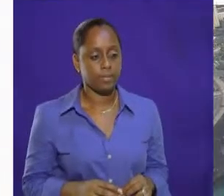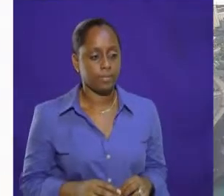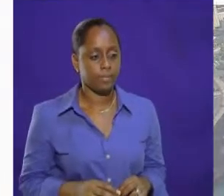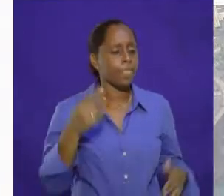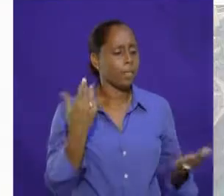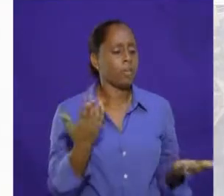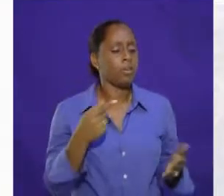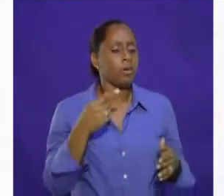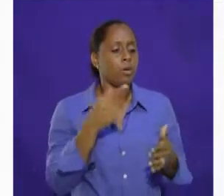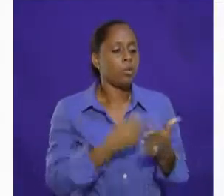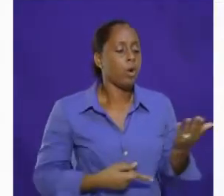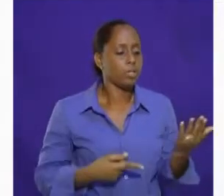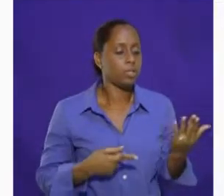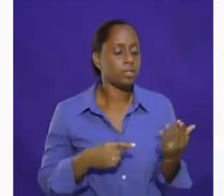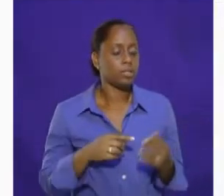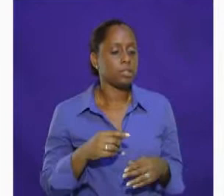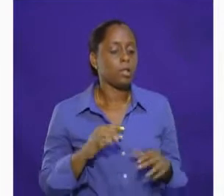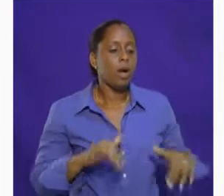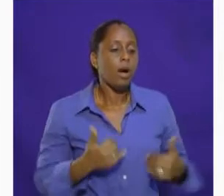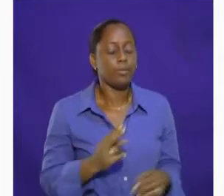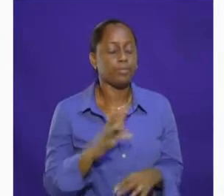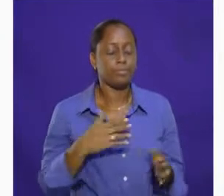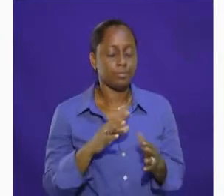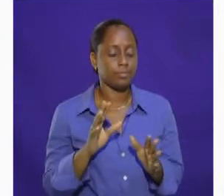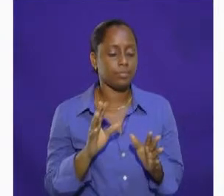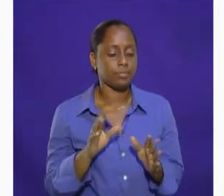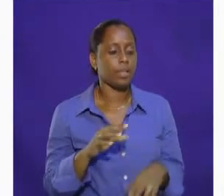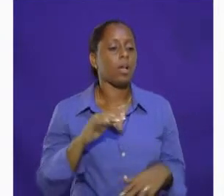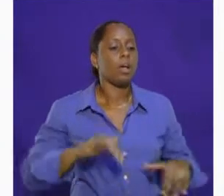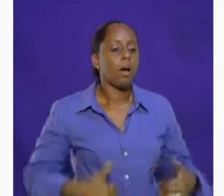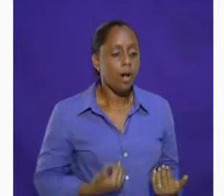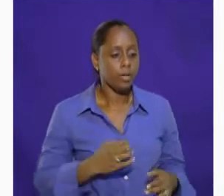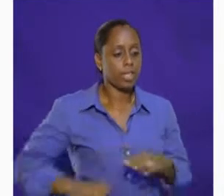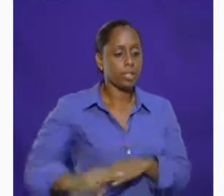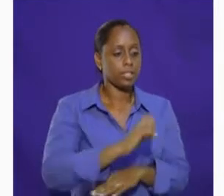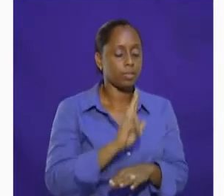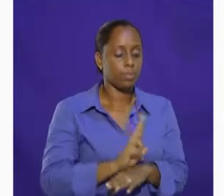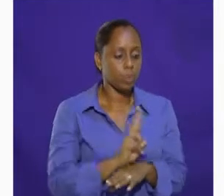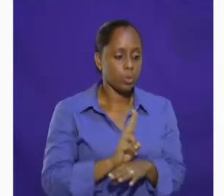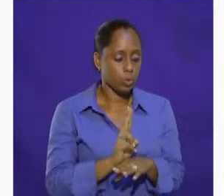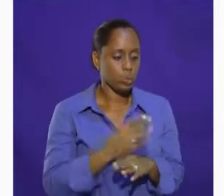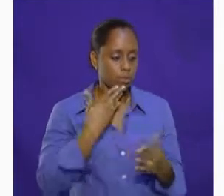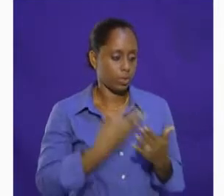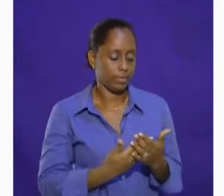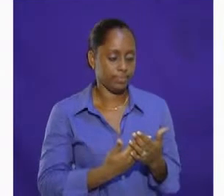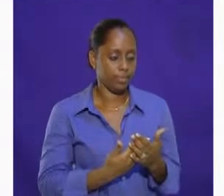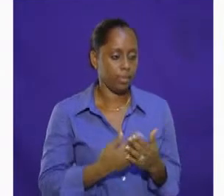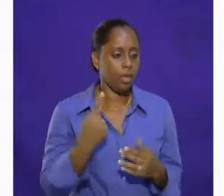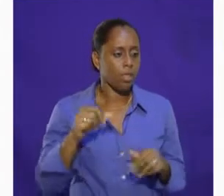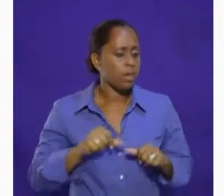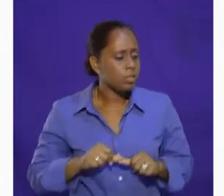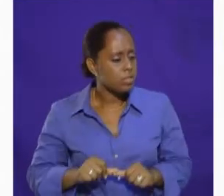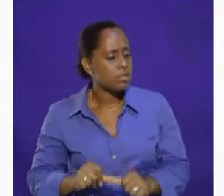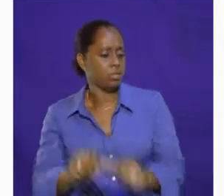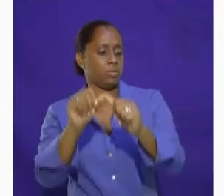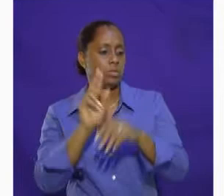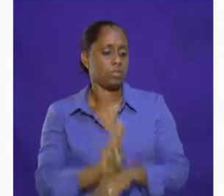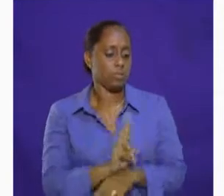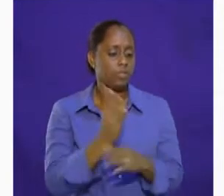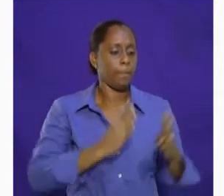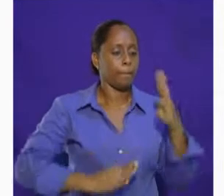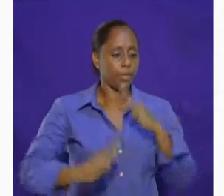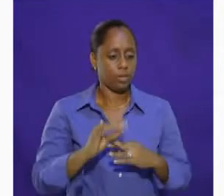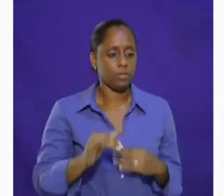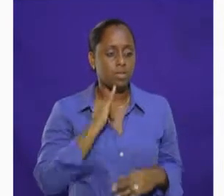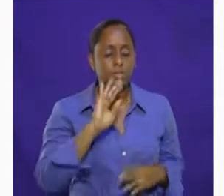tourism. To what extent are ecosystems used sustainably? The sustainable use of